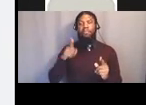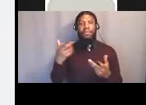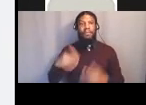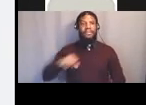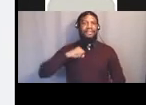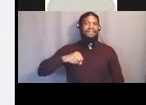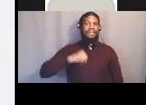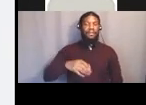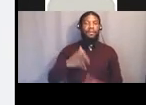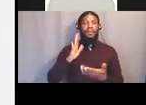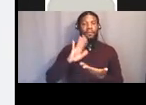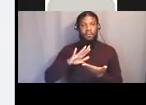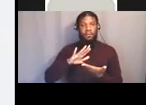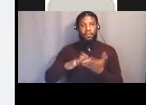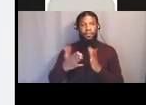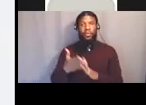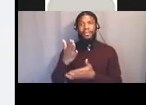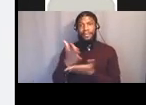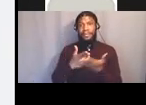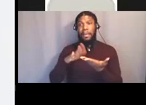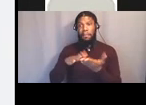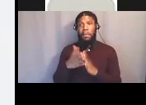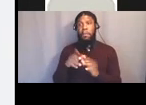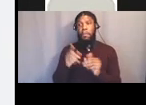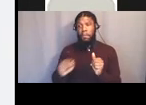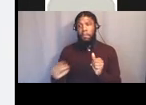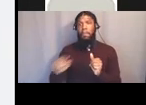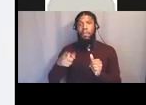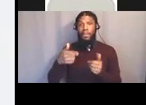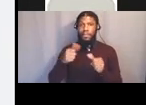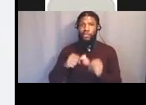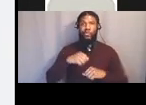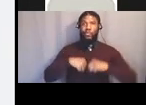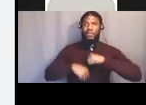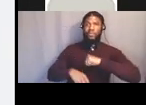resisting, and we will continue to resist.